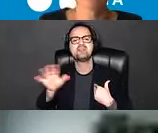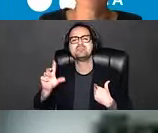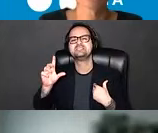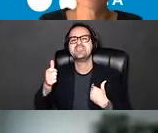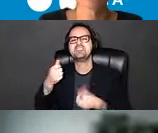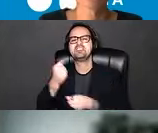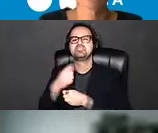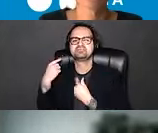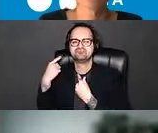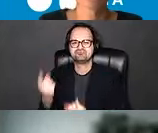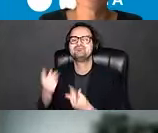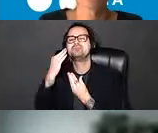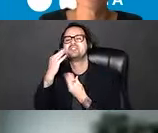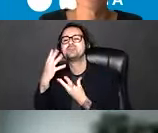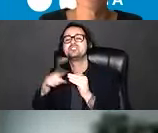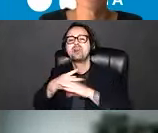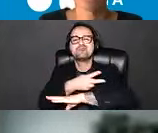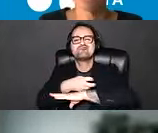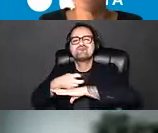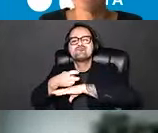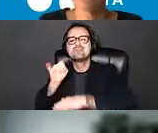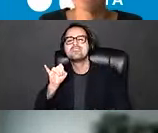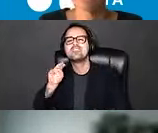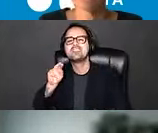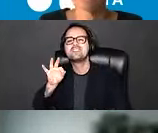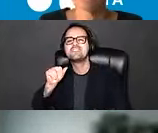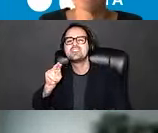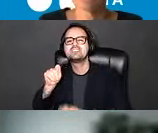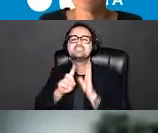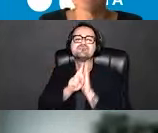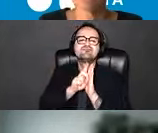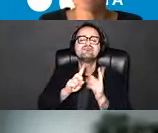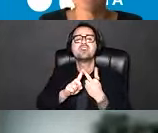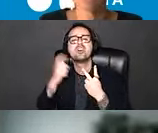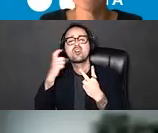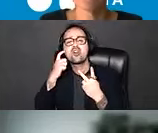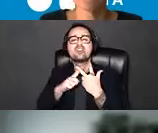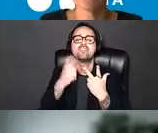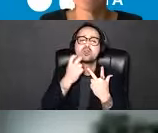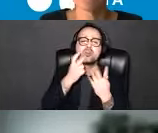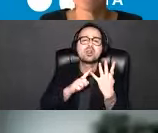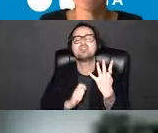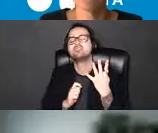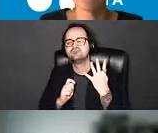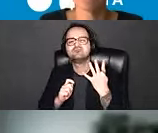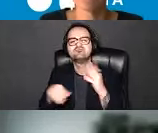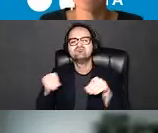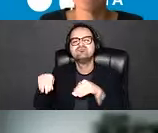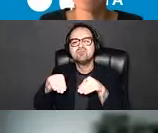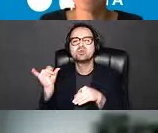set on infant development, cognitive, verbal, motor development, and they use